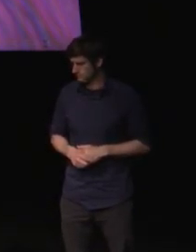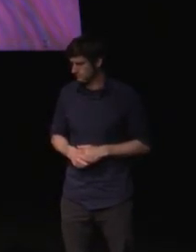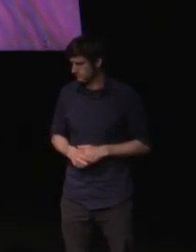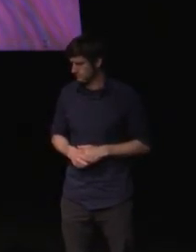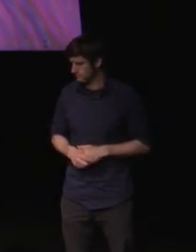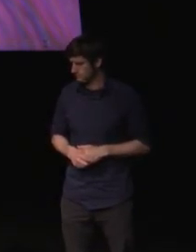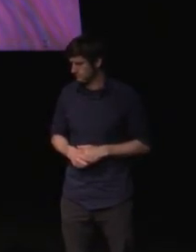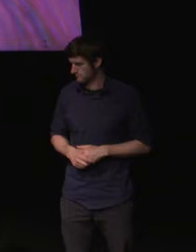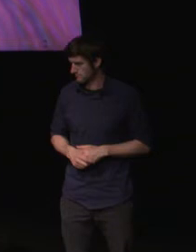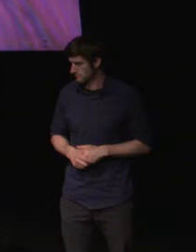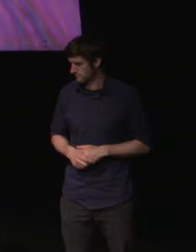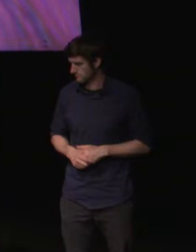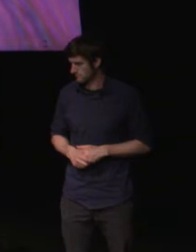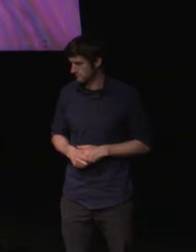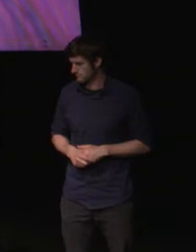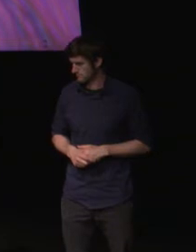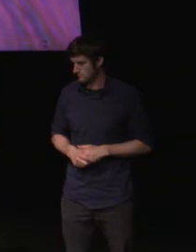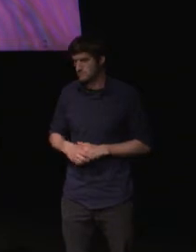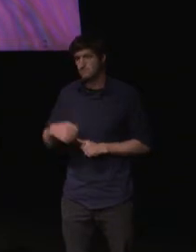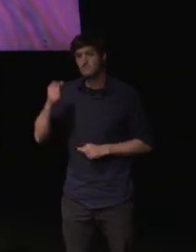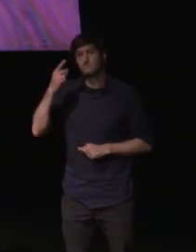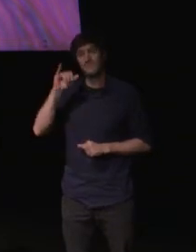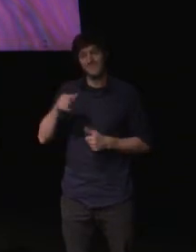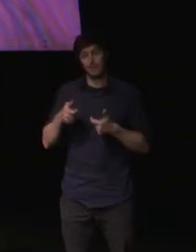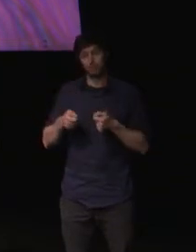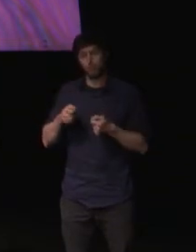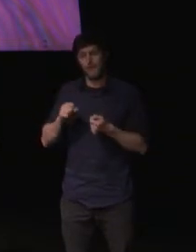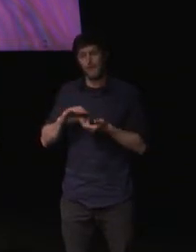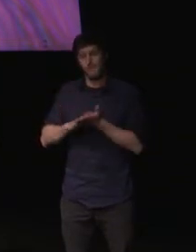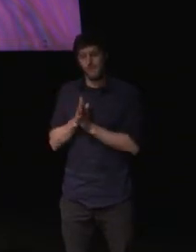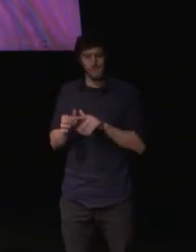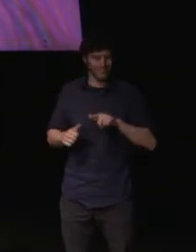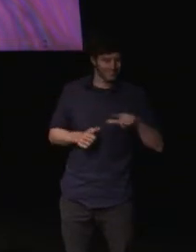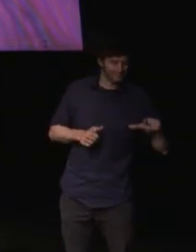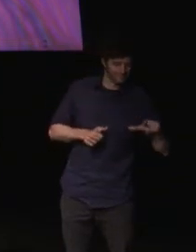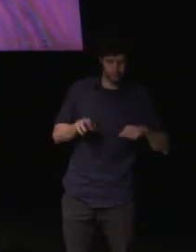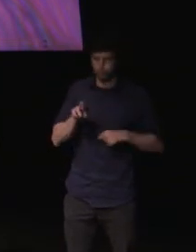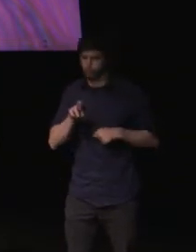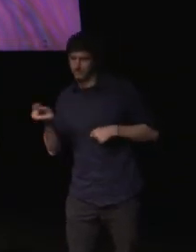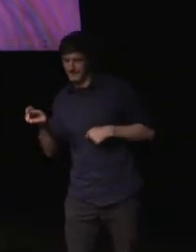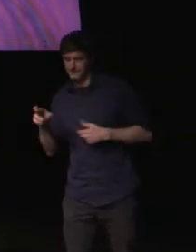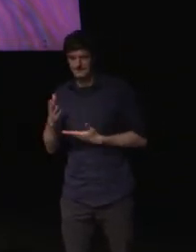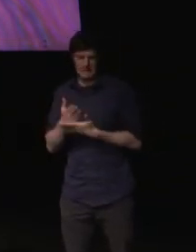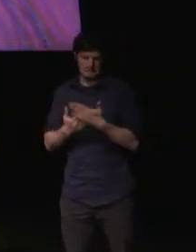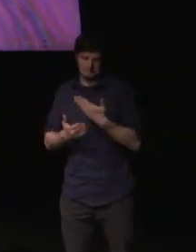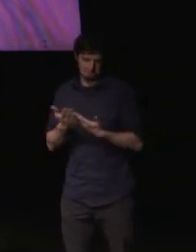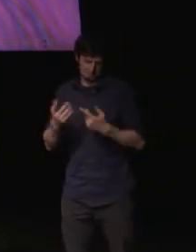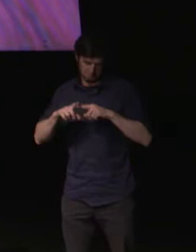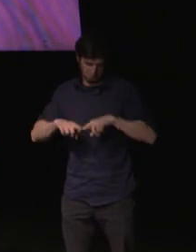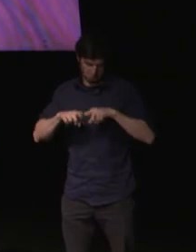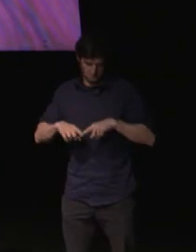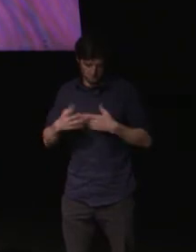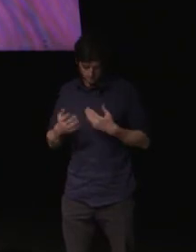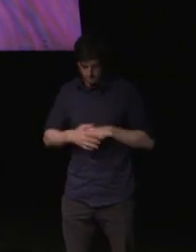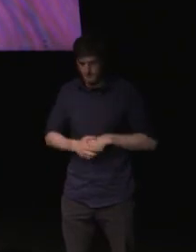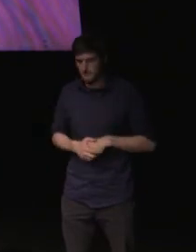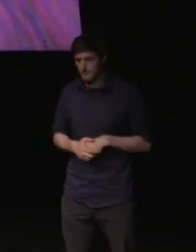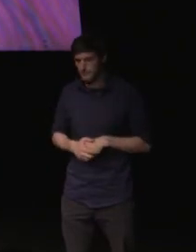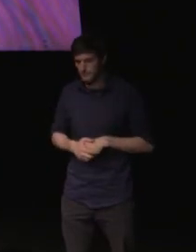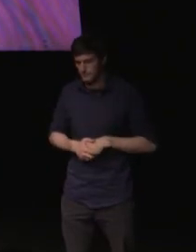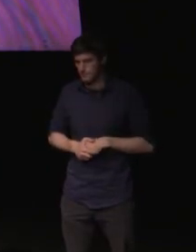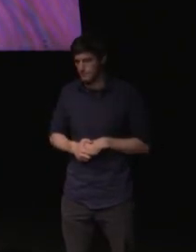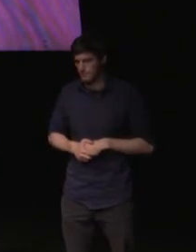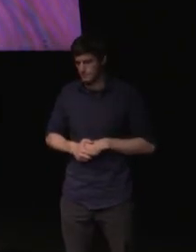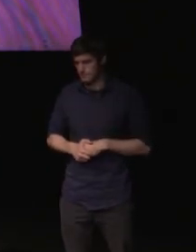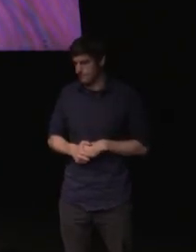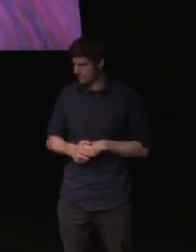that controller was that you could make it left-handed or right-handed, depending on which one you were. So, all right, we're going to move on.